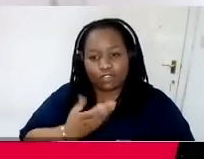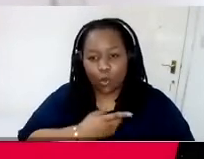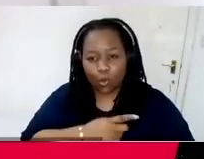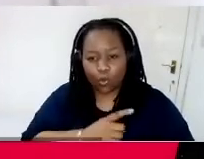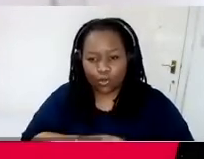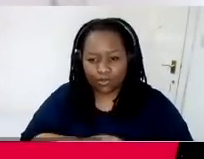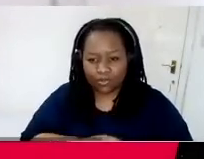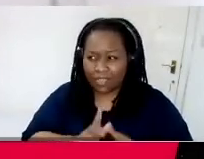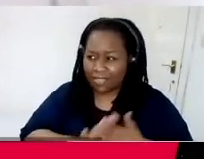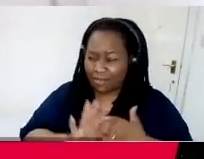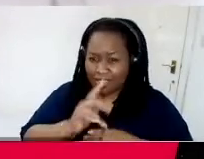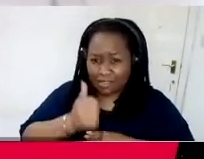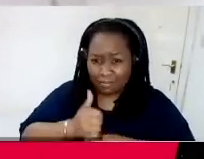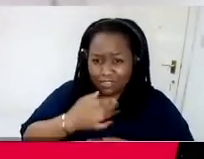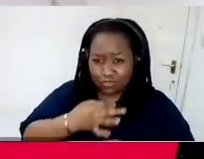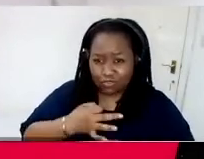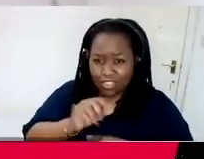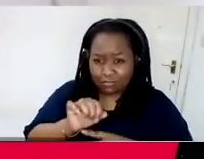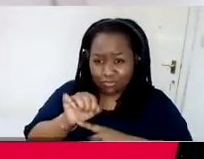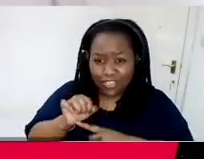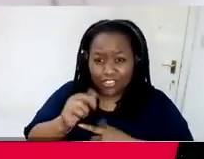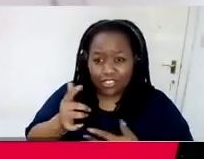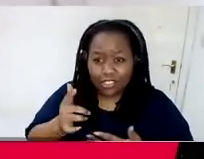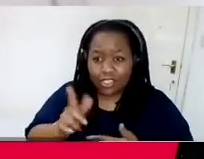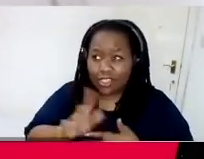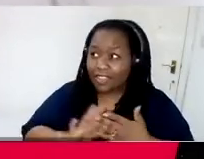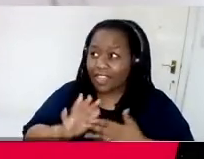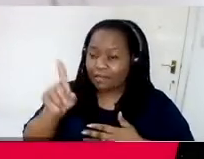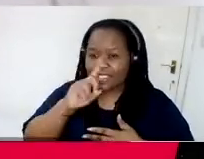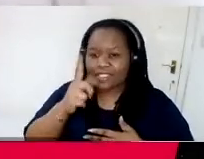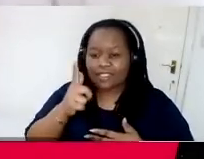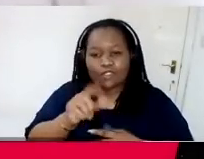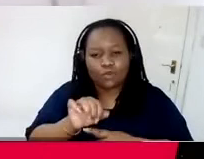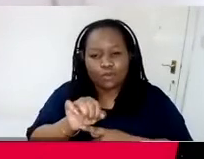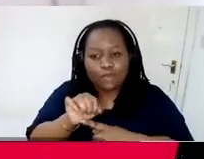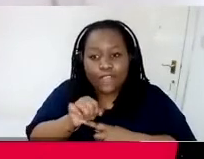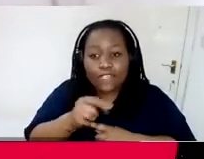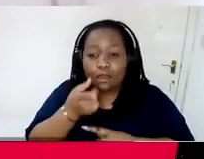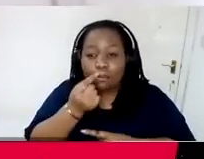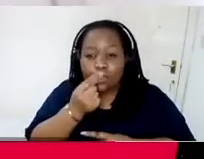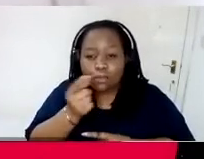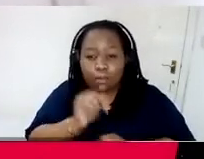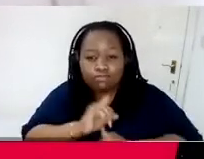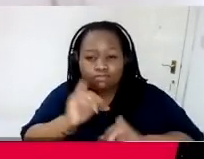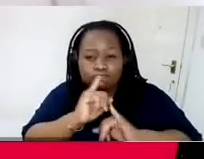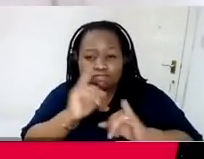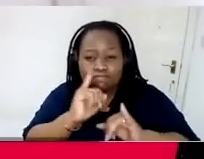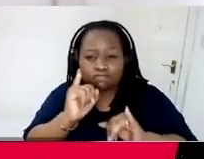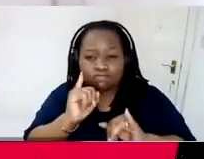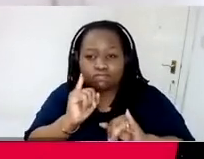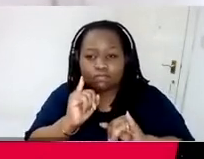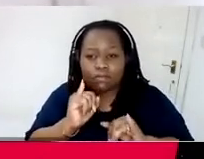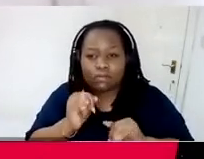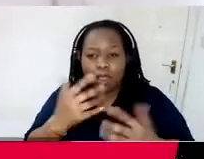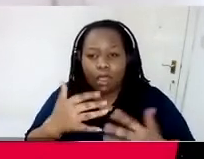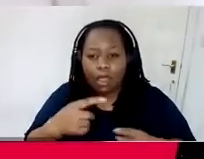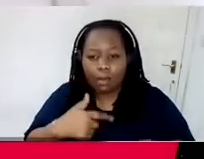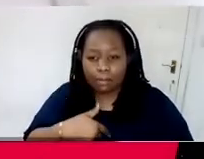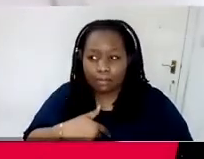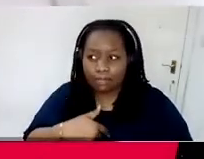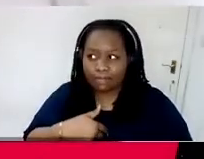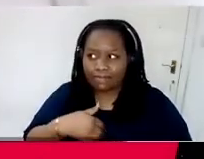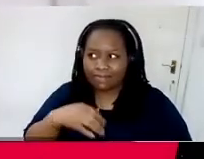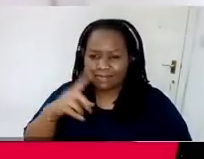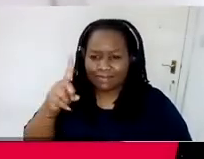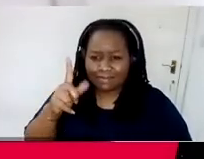risk prevention, which is supposed to prevent catastrophic harm. And these claims to